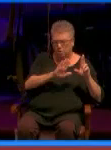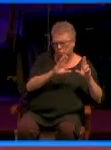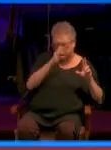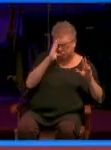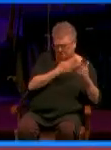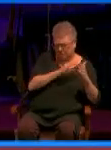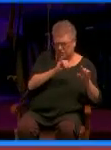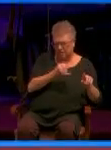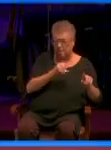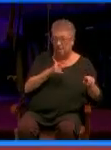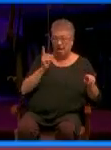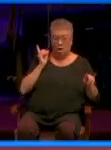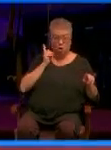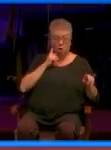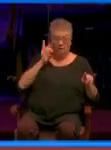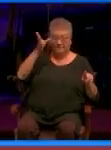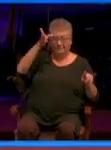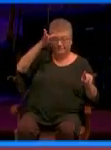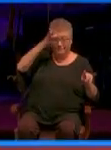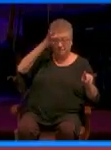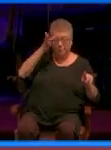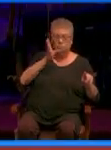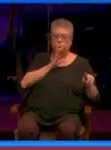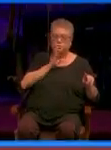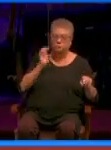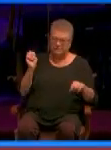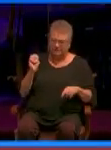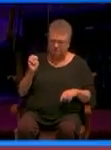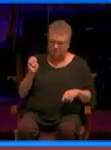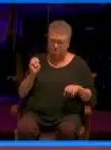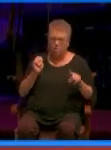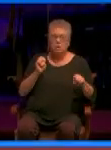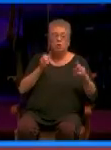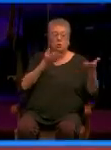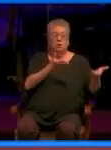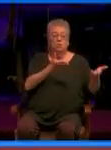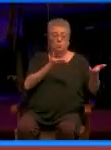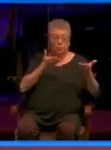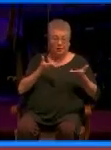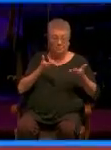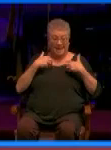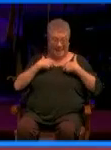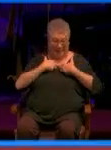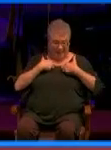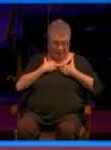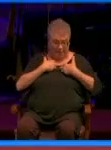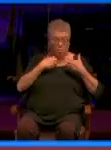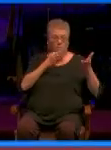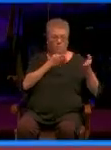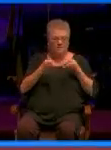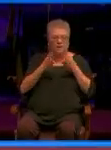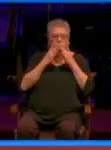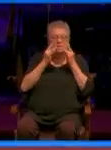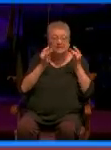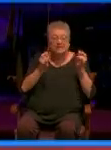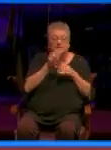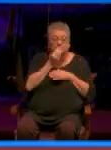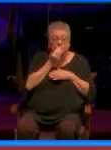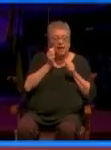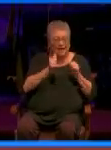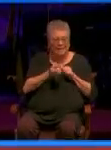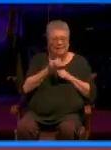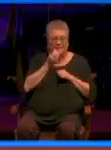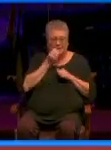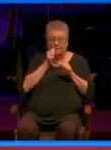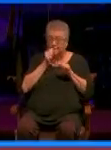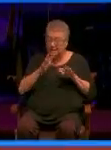Jacob, I heard your father speak to your brother Esau. Bring me game and prepare for me delicious food that I may eat it and